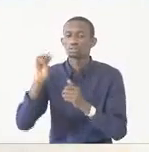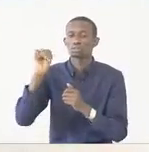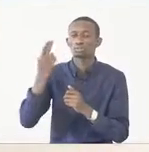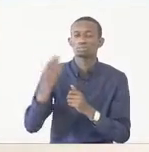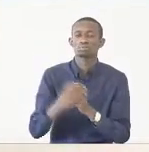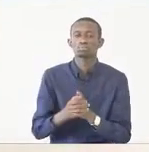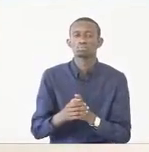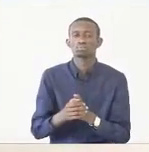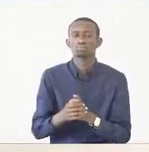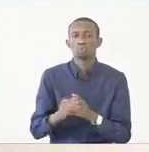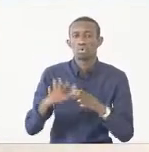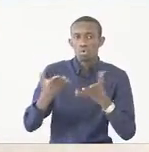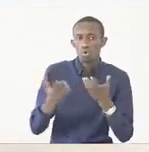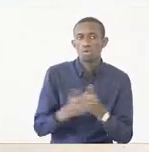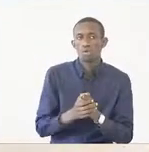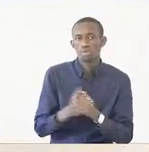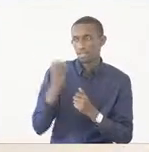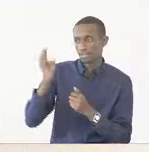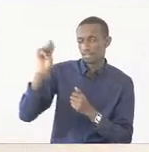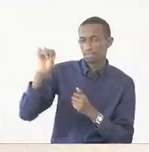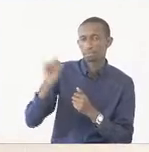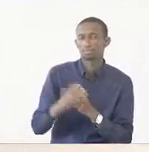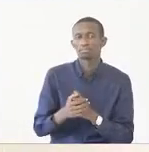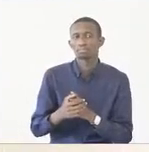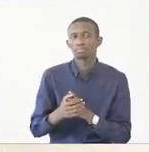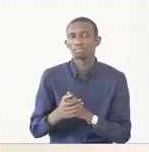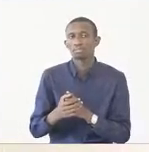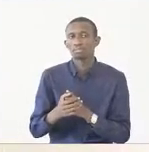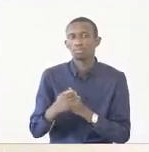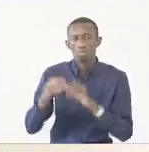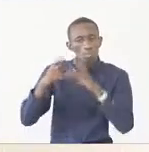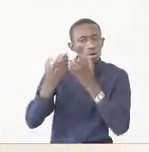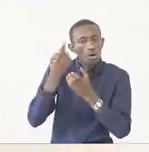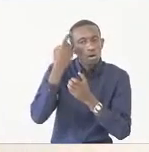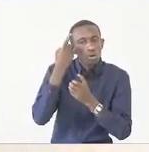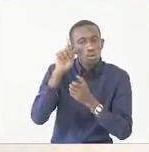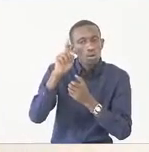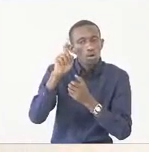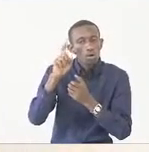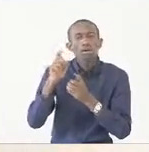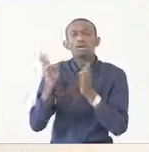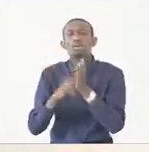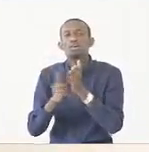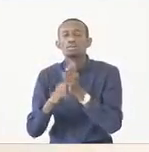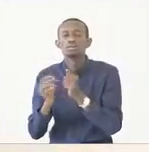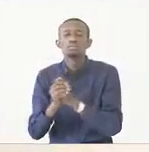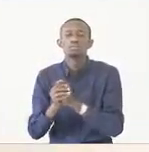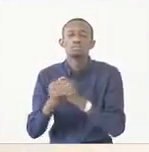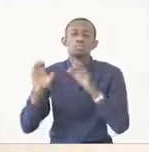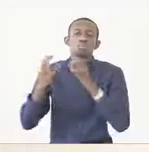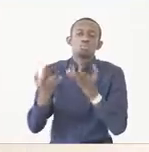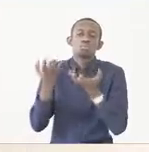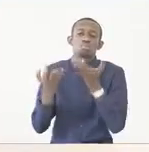or we are saying this is M white equals to M of the black